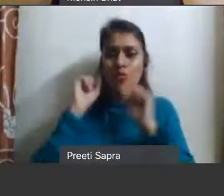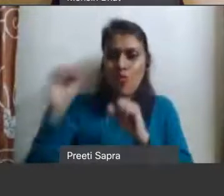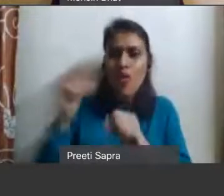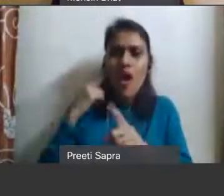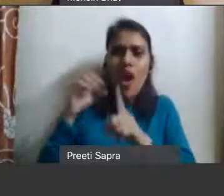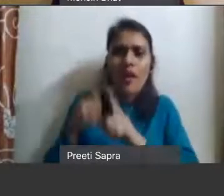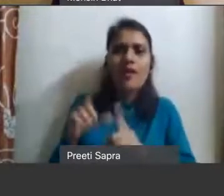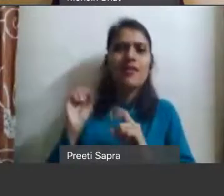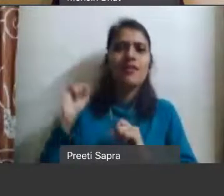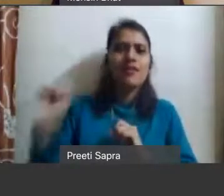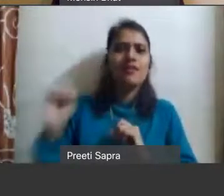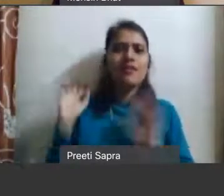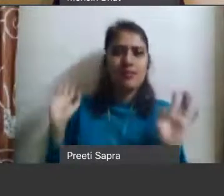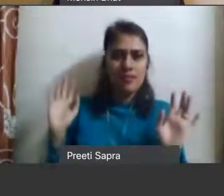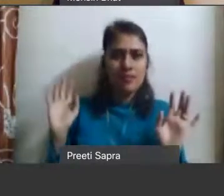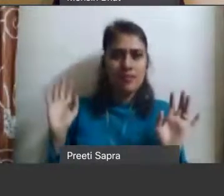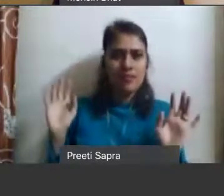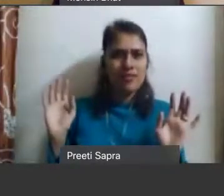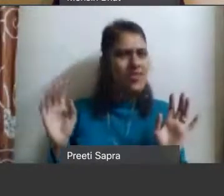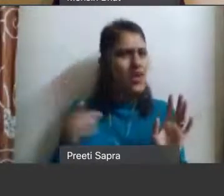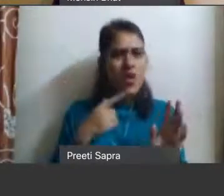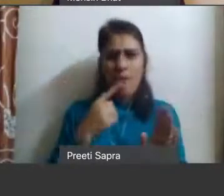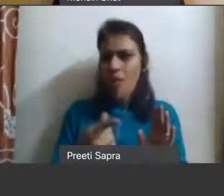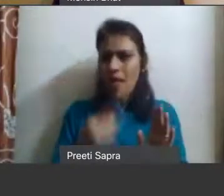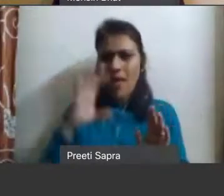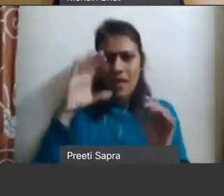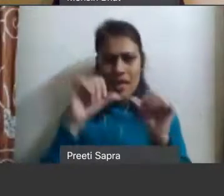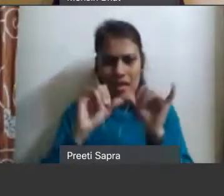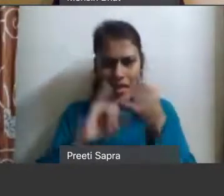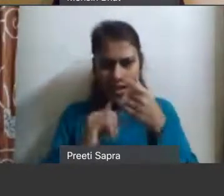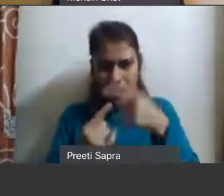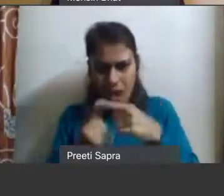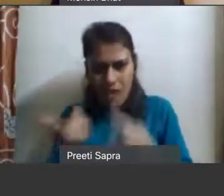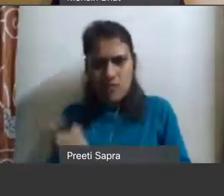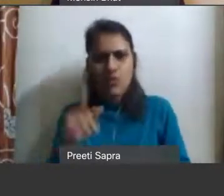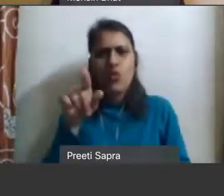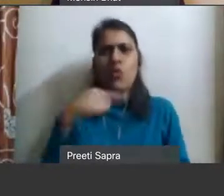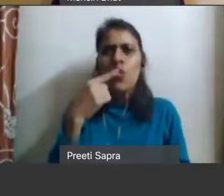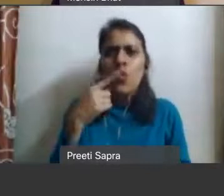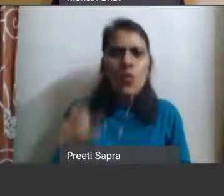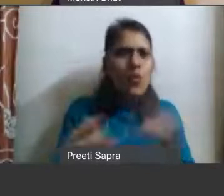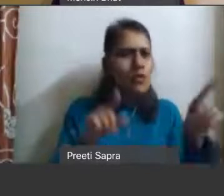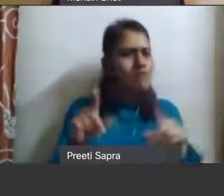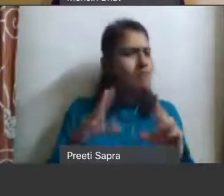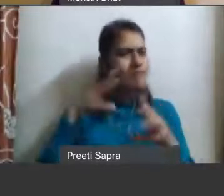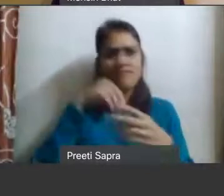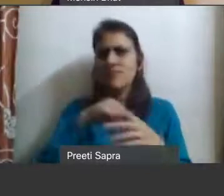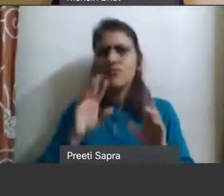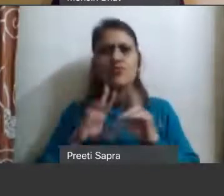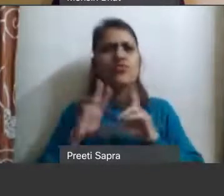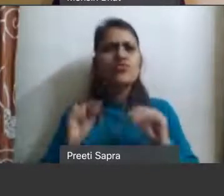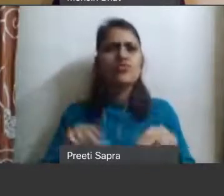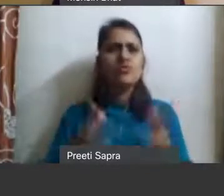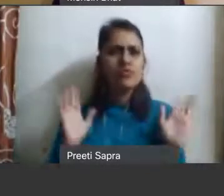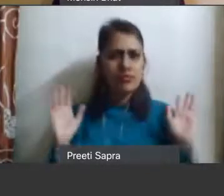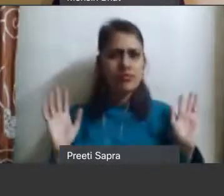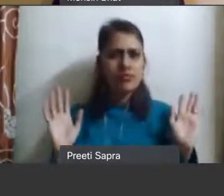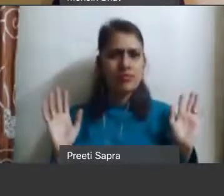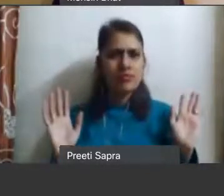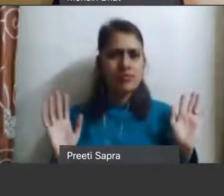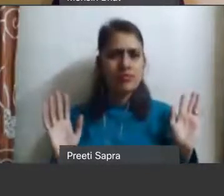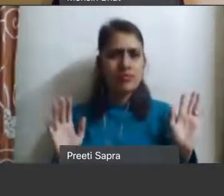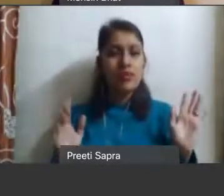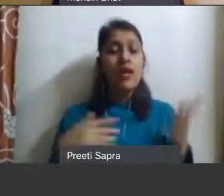constitutional identity is never cast in stone. It's not static. Constitutional identity is constantly evolving. And that is why I would like to go back